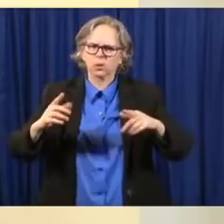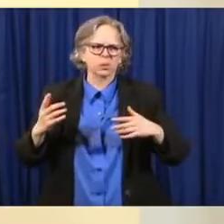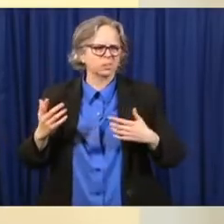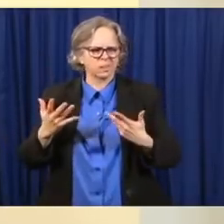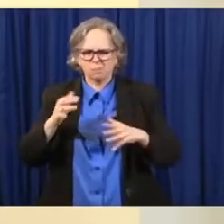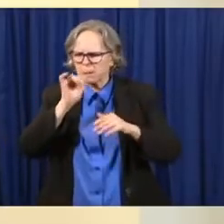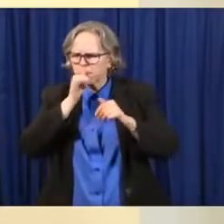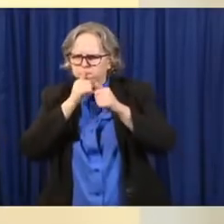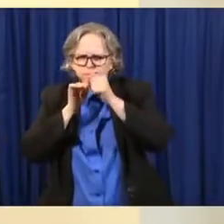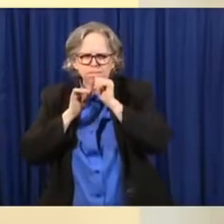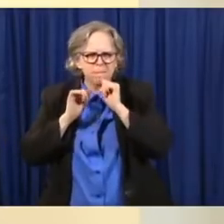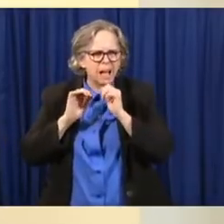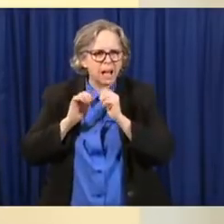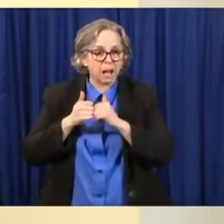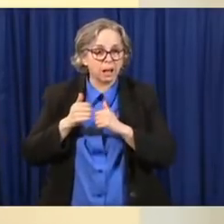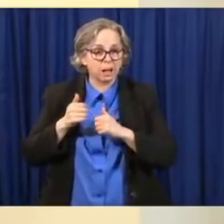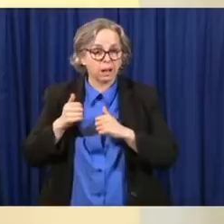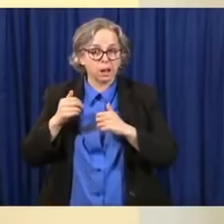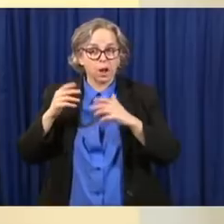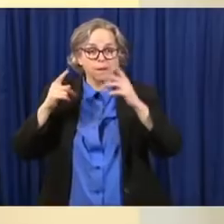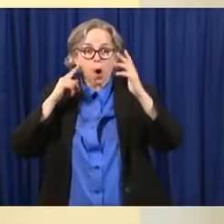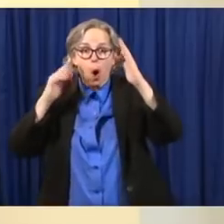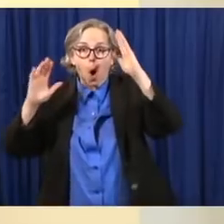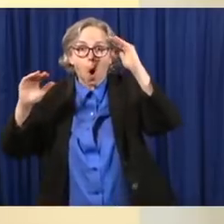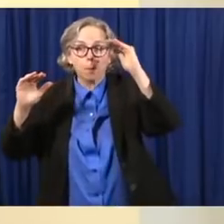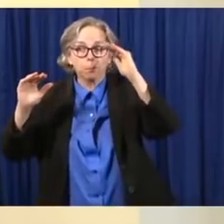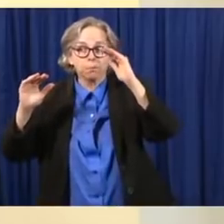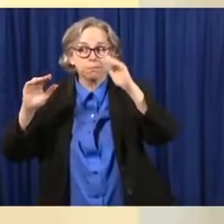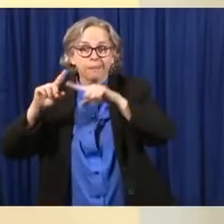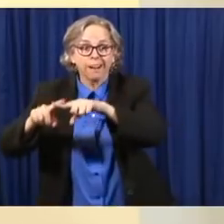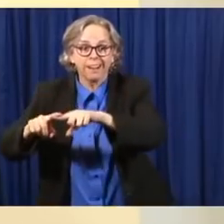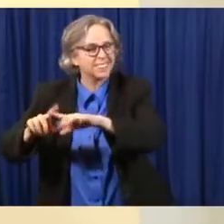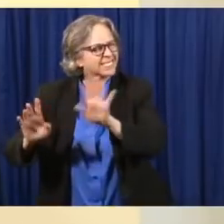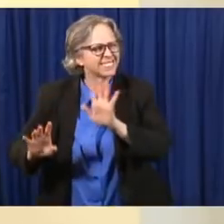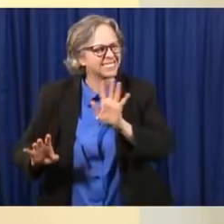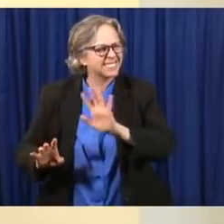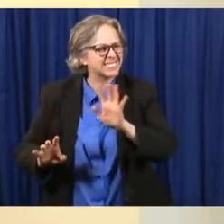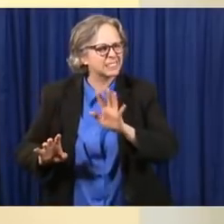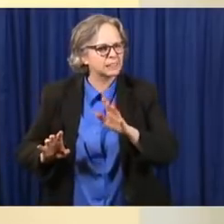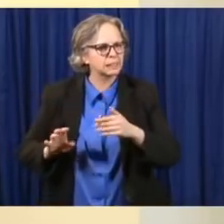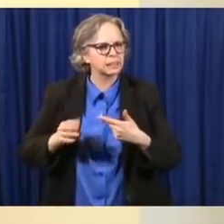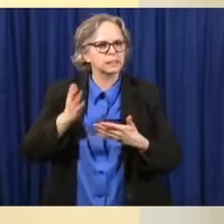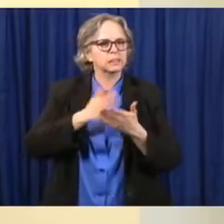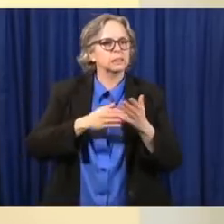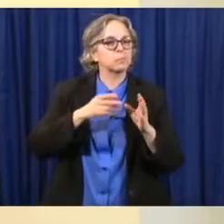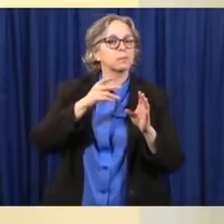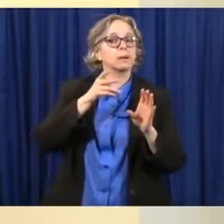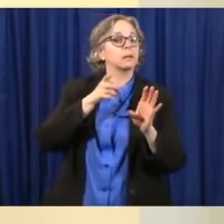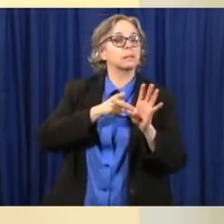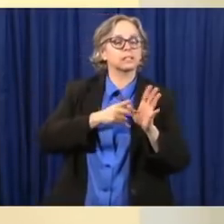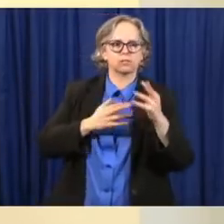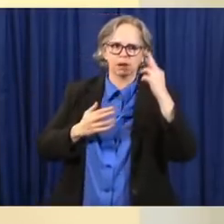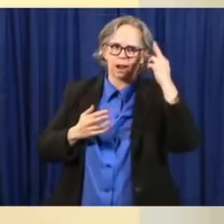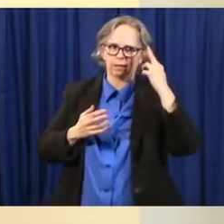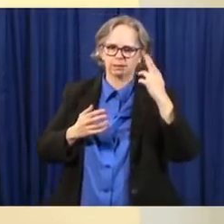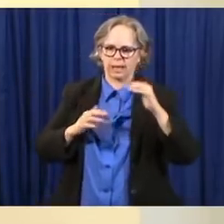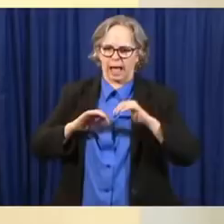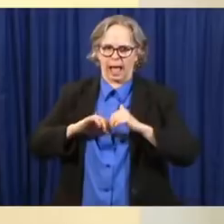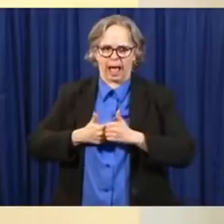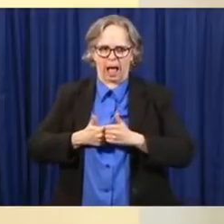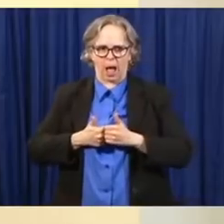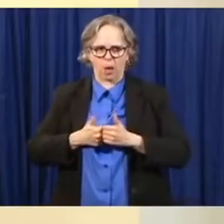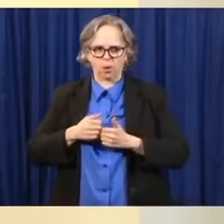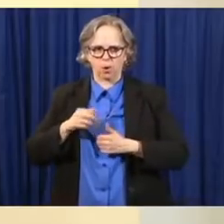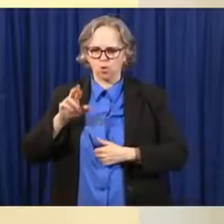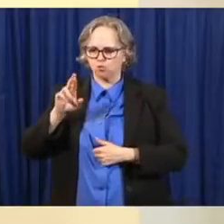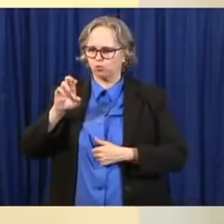What he learned as a psychiatrist was it was dealing with reality. You have hope, but first you have to know the reality of